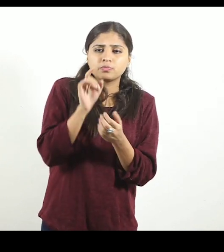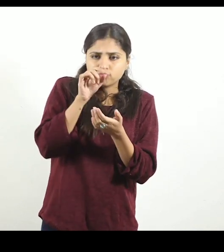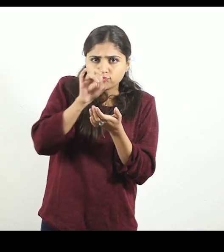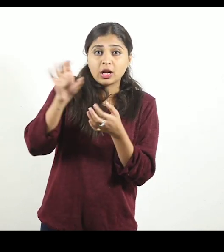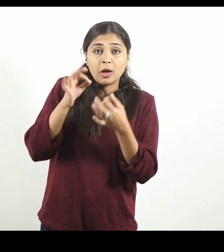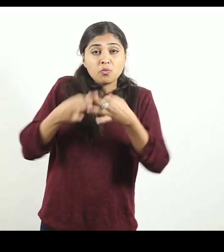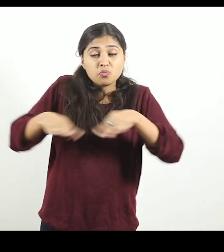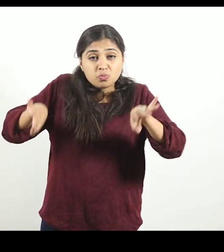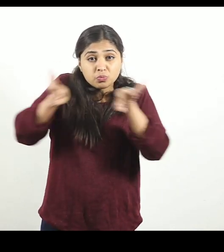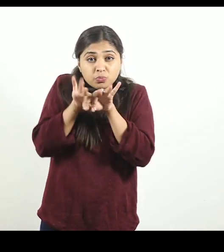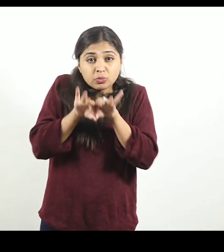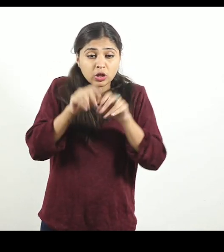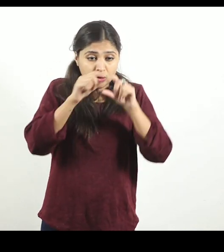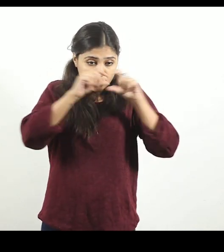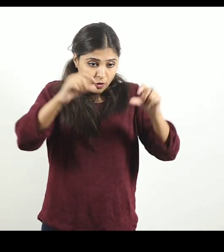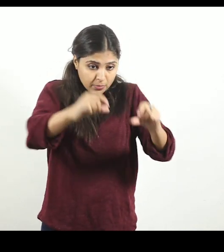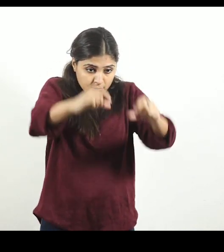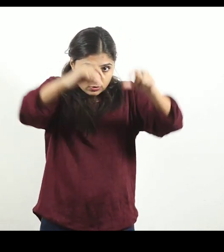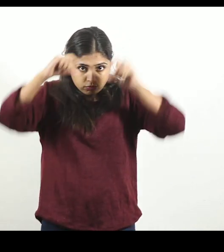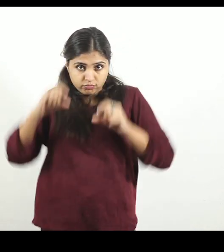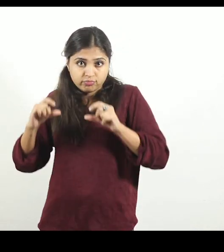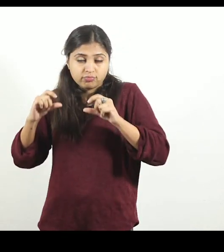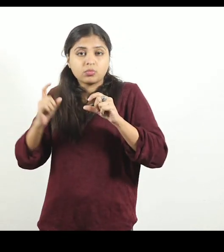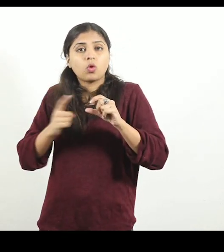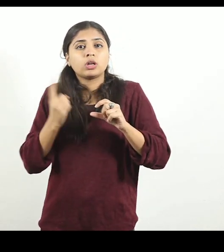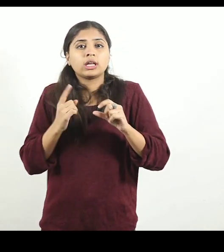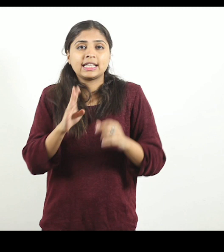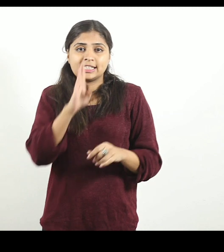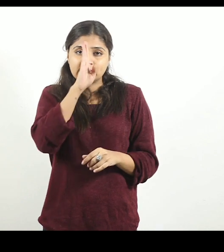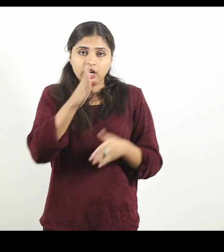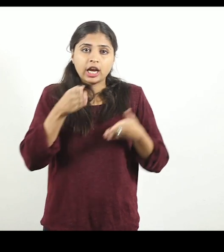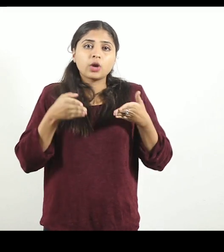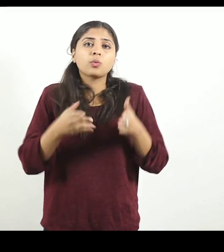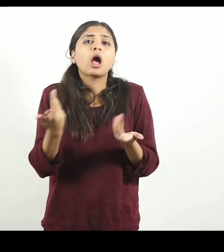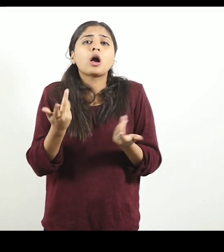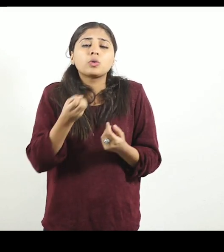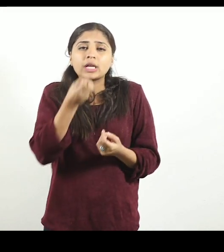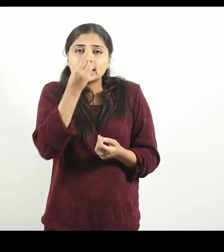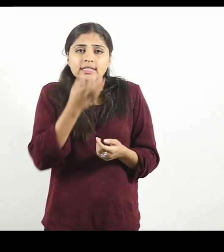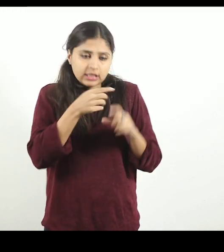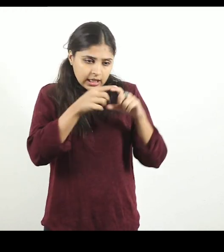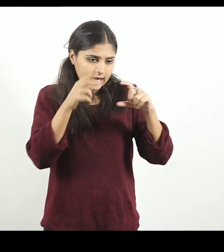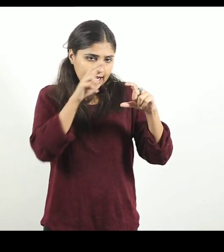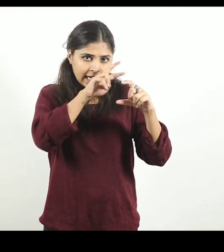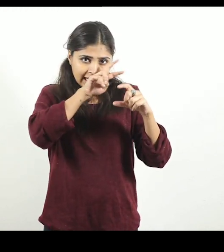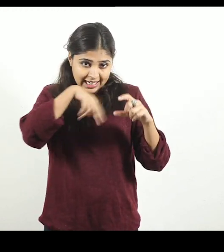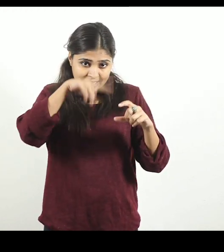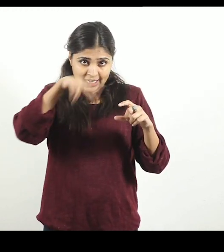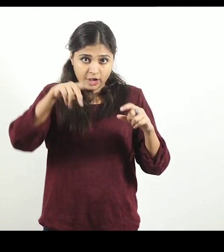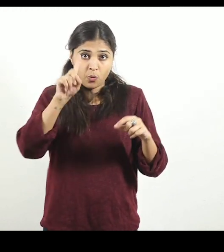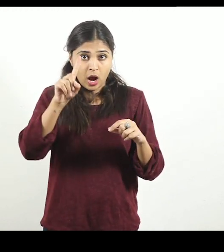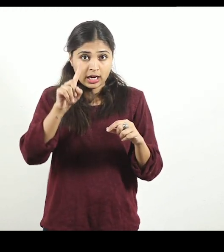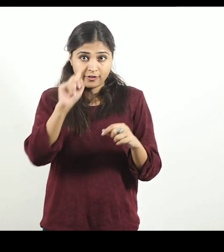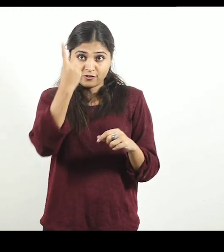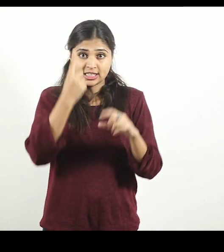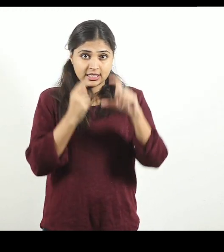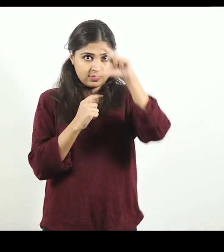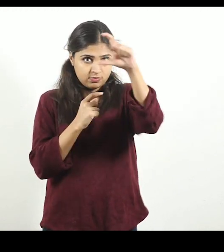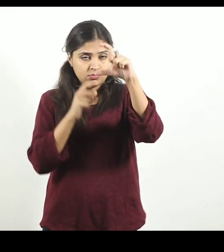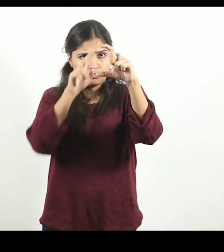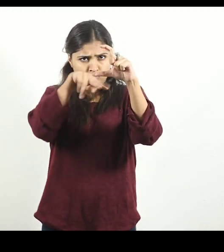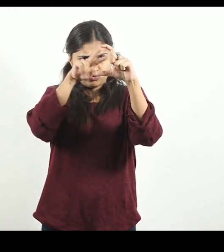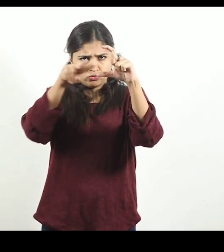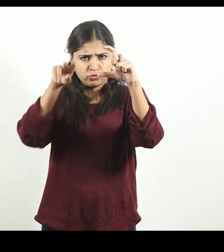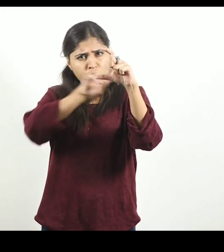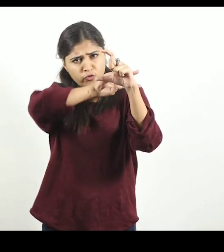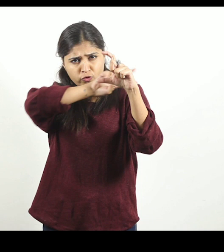Skimming. Skimming means to pull out the most essential information out of a piece. The most straightforward way to skim a given passage is